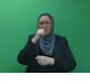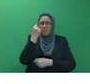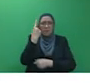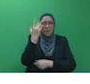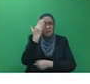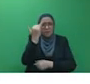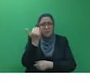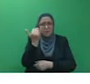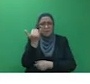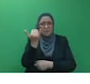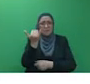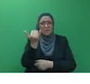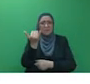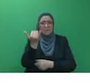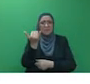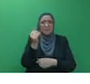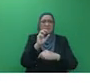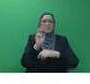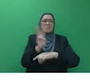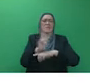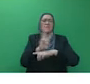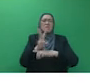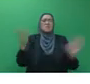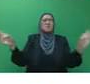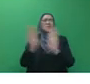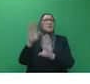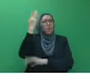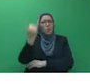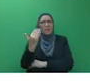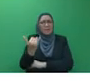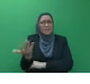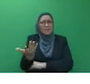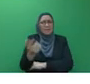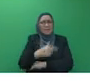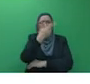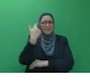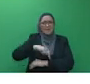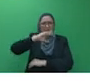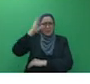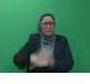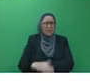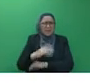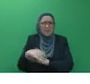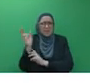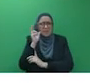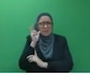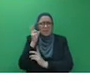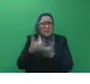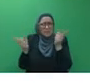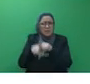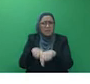cinemas are shut down i i don't know i don't think i've heard of any cinema clusters but again i could be wrong okay never mind um